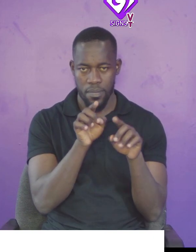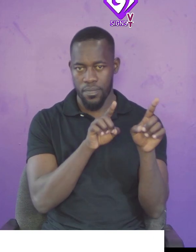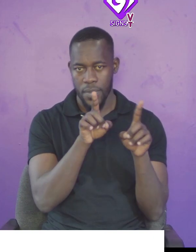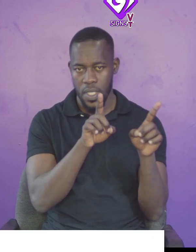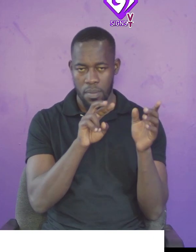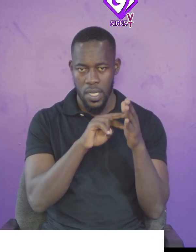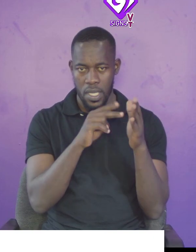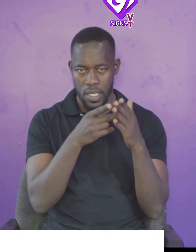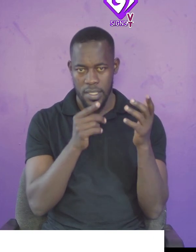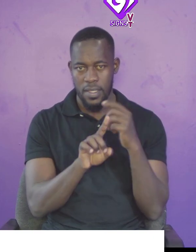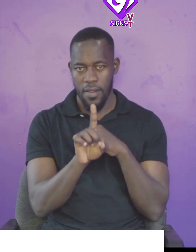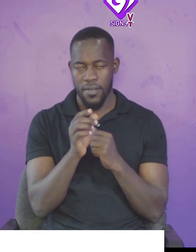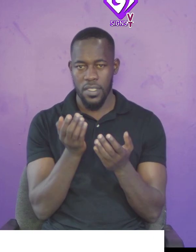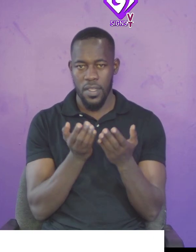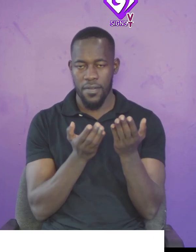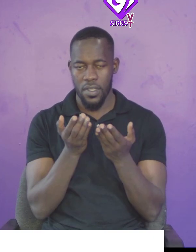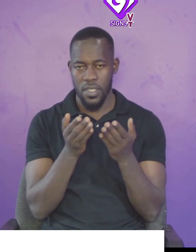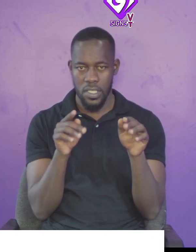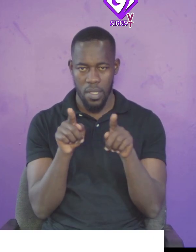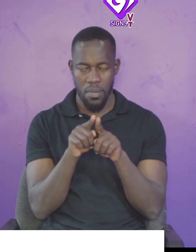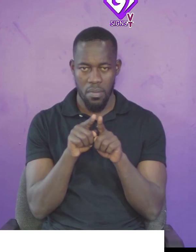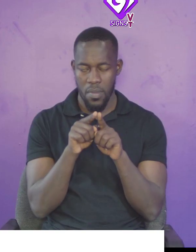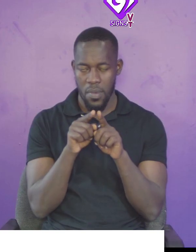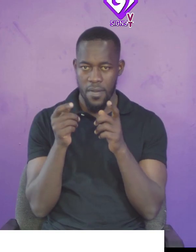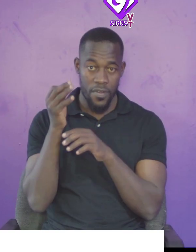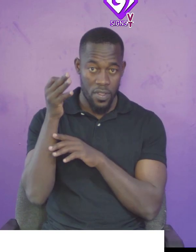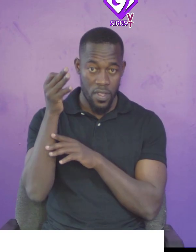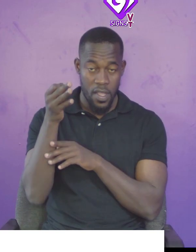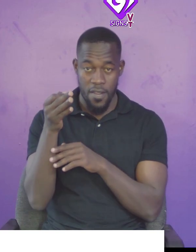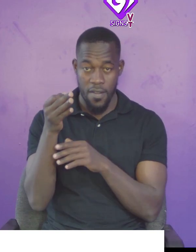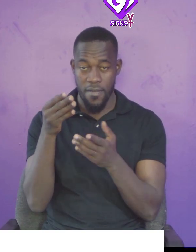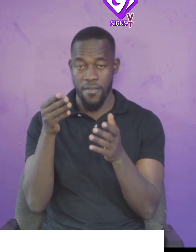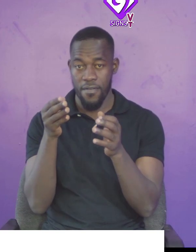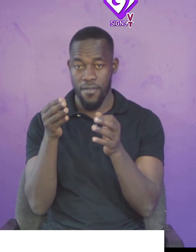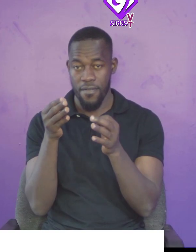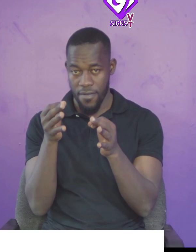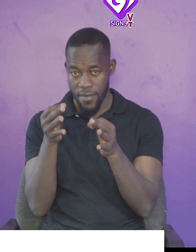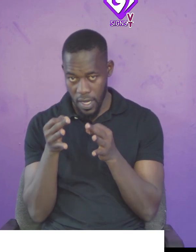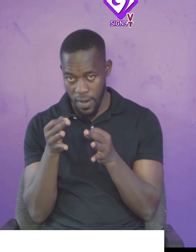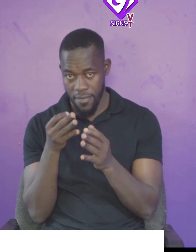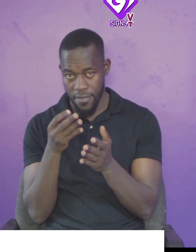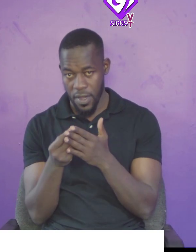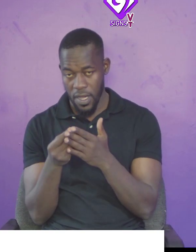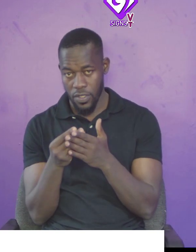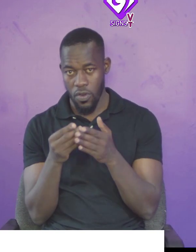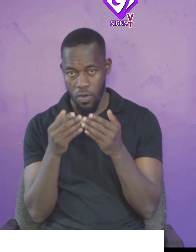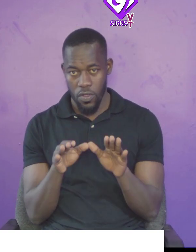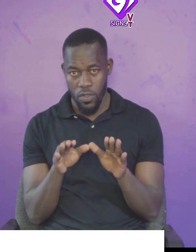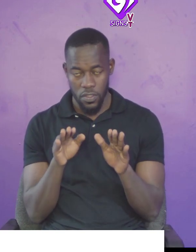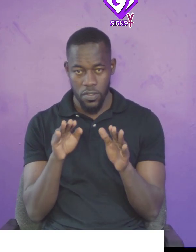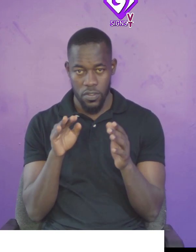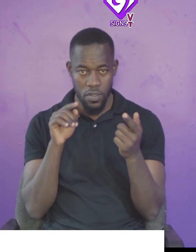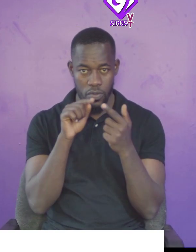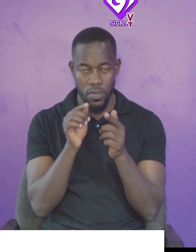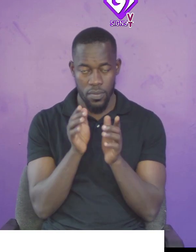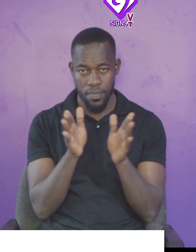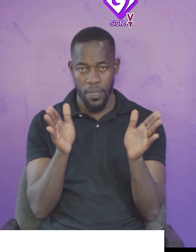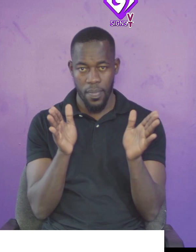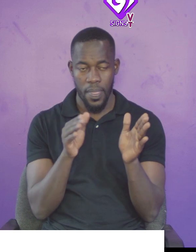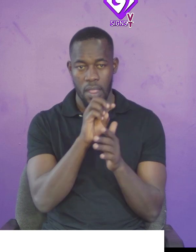self-serving and predicting a substantial financial loss for the public. MP